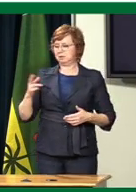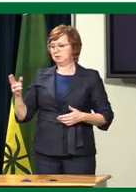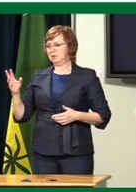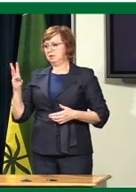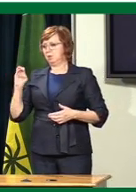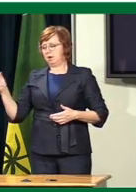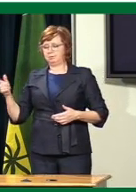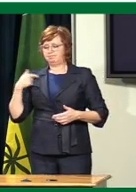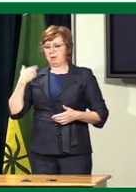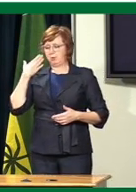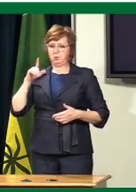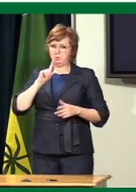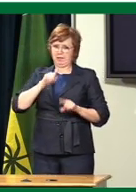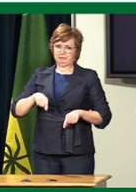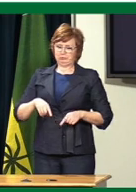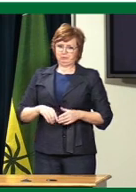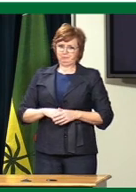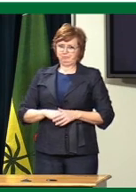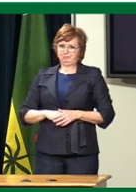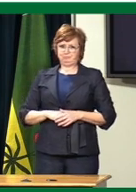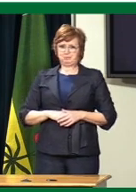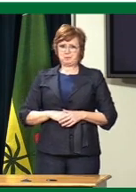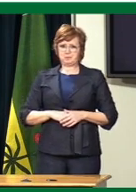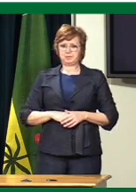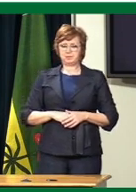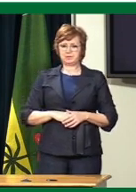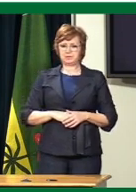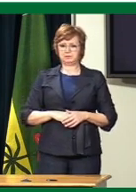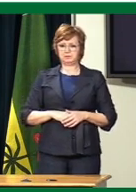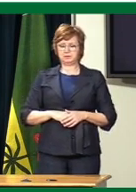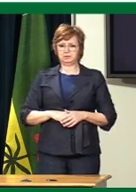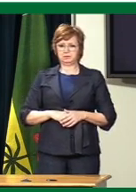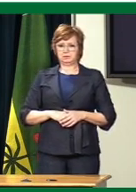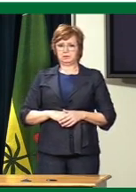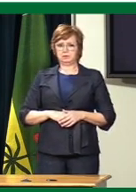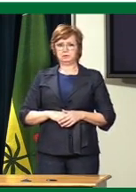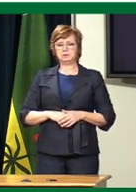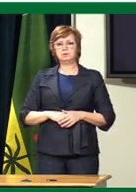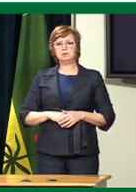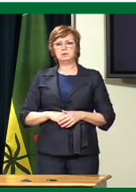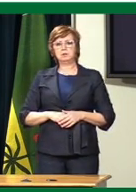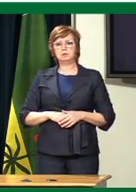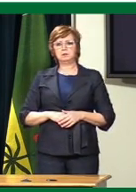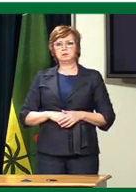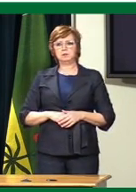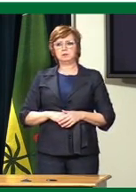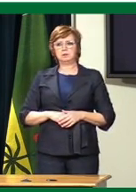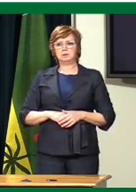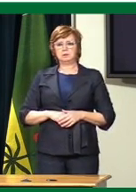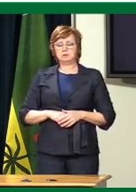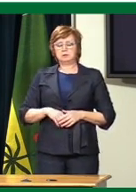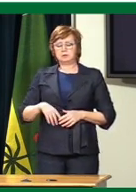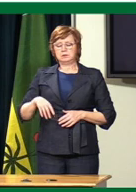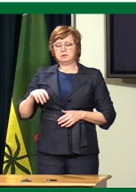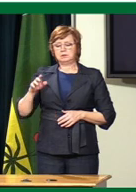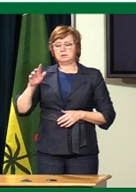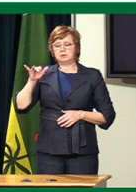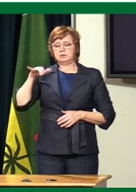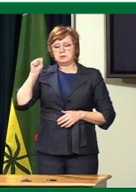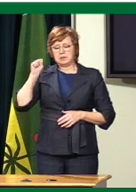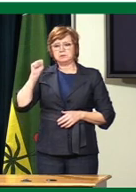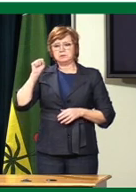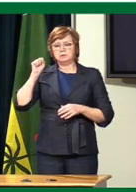know the answer to that question. I would say that, although we are pushing the seams on contact